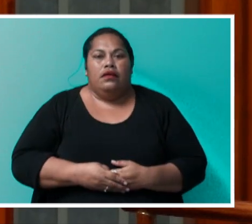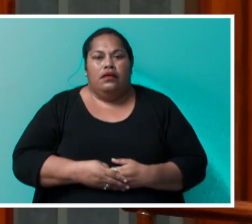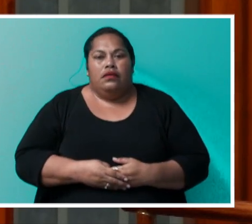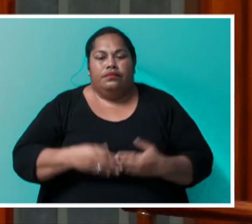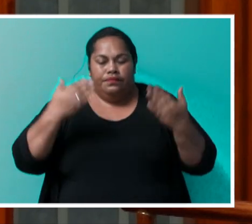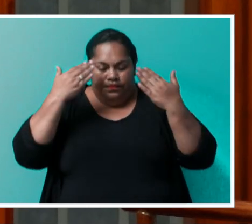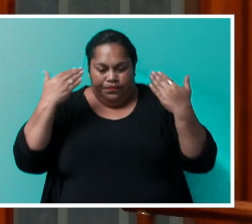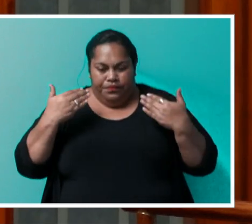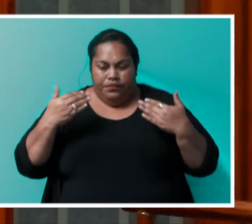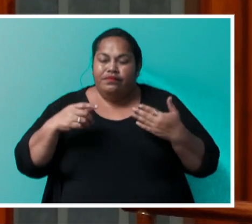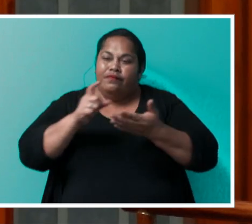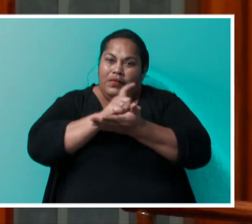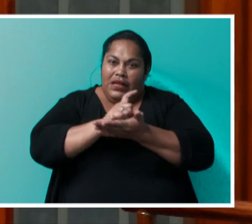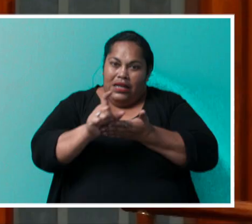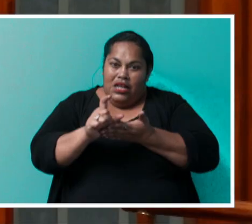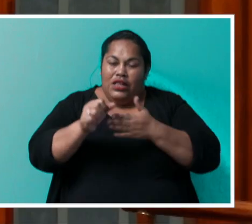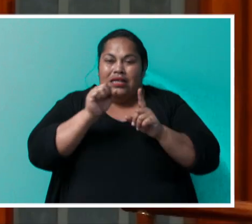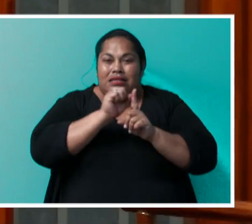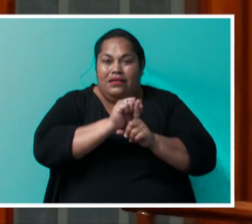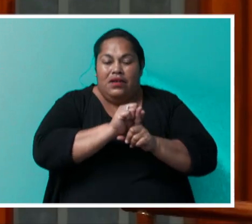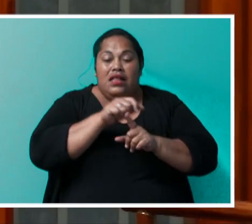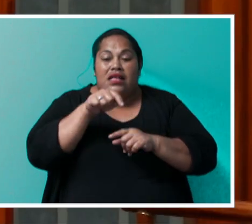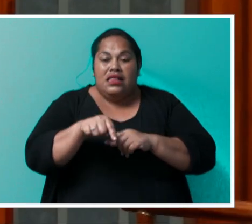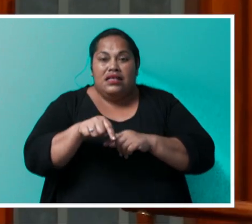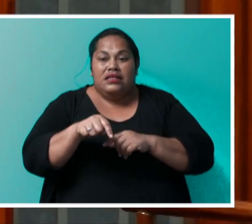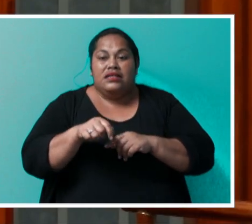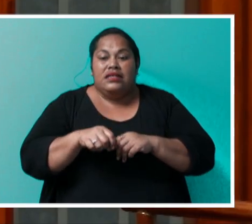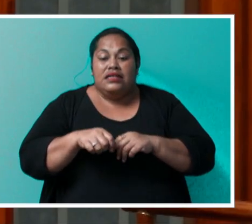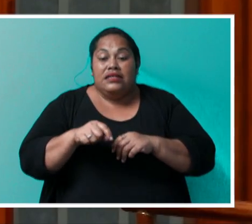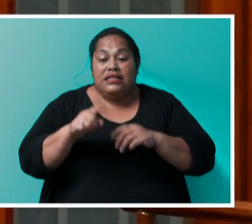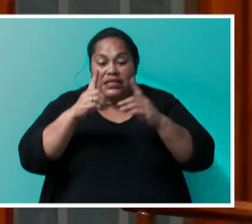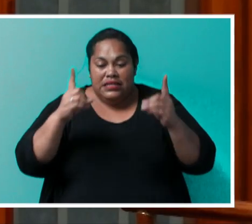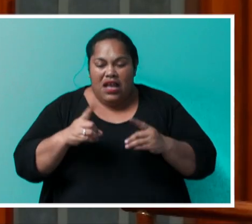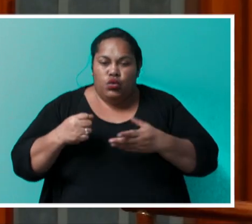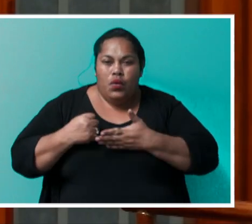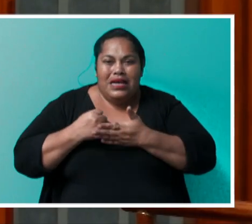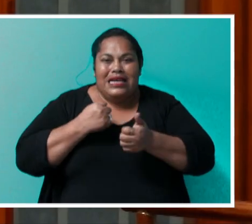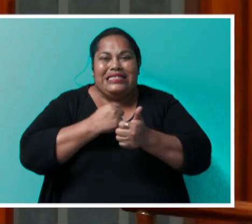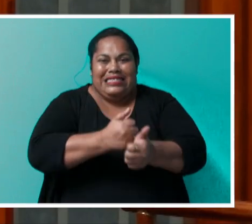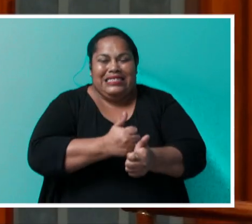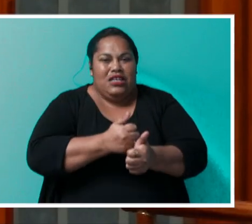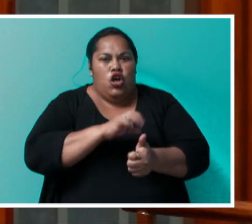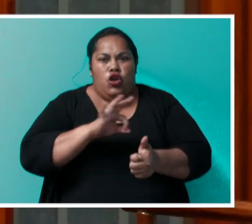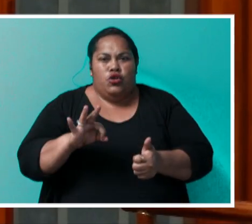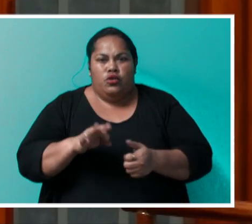be absolutely clear on the safeguards. This is a pilot designed to assist, not only automate.